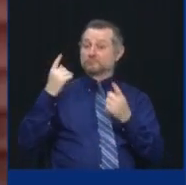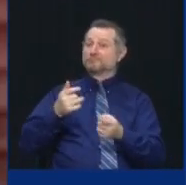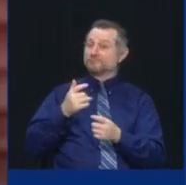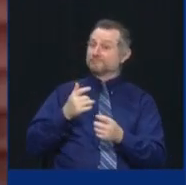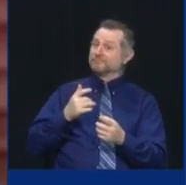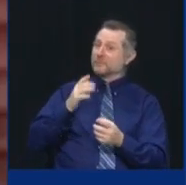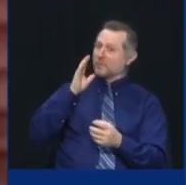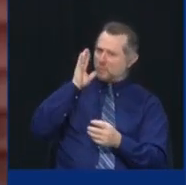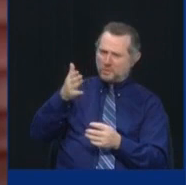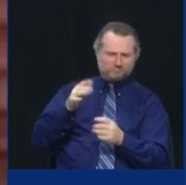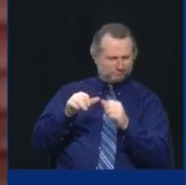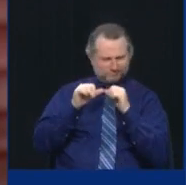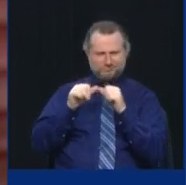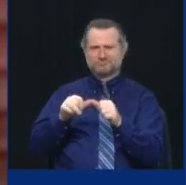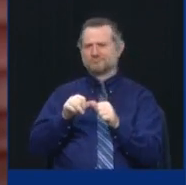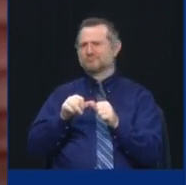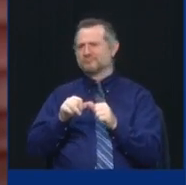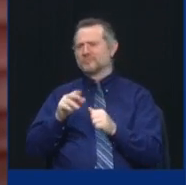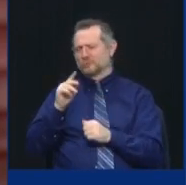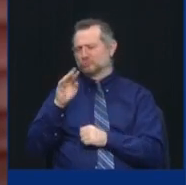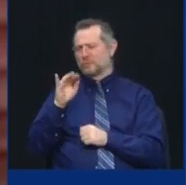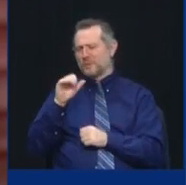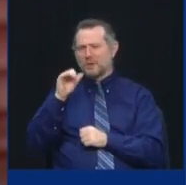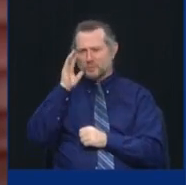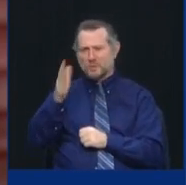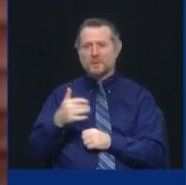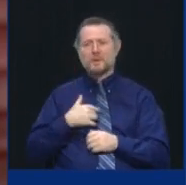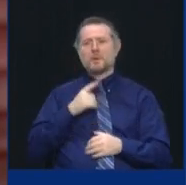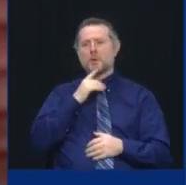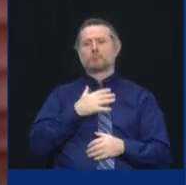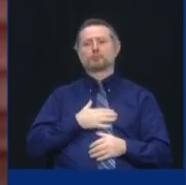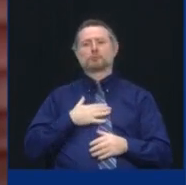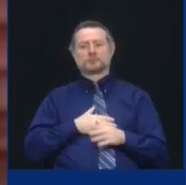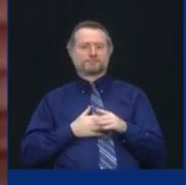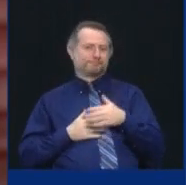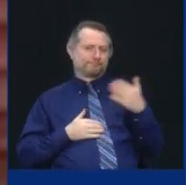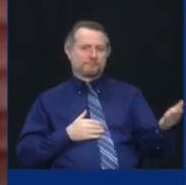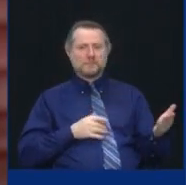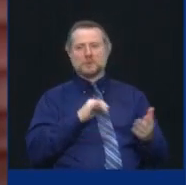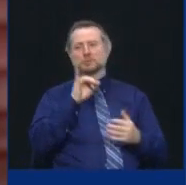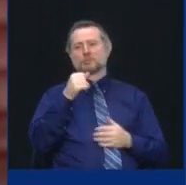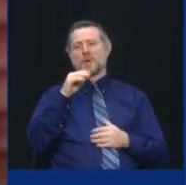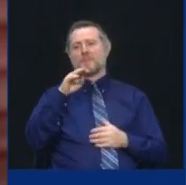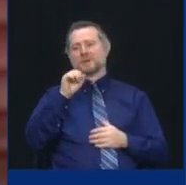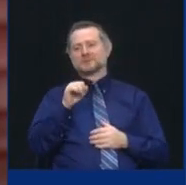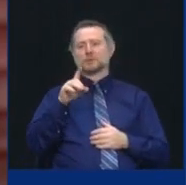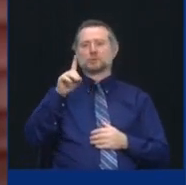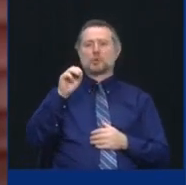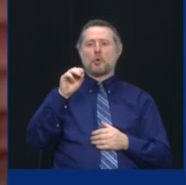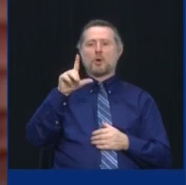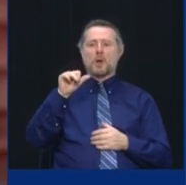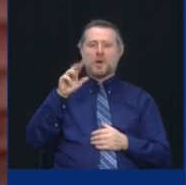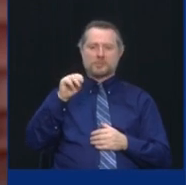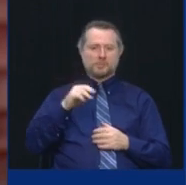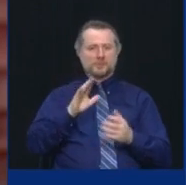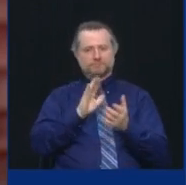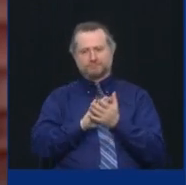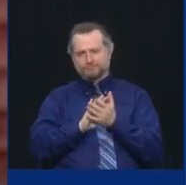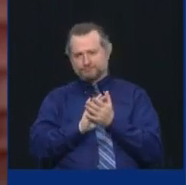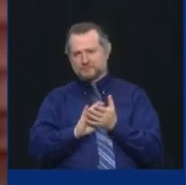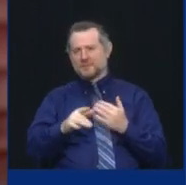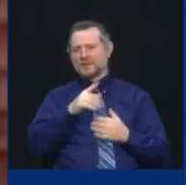with Tribeca. Now it's my pleasure to turn it over to Mr. James Dolan. Congratulations on the